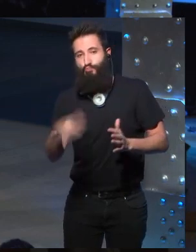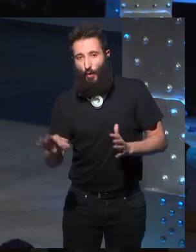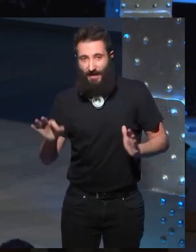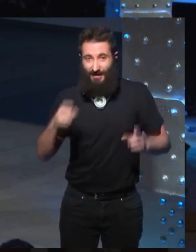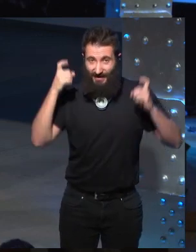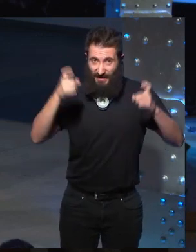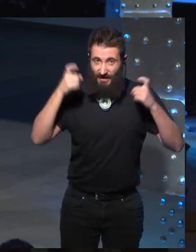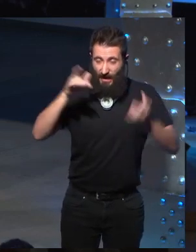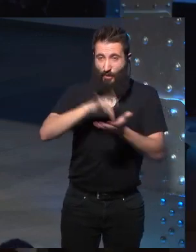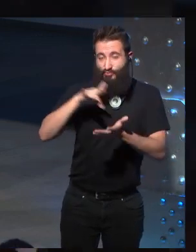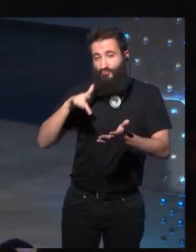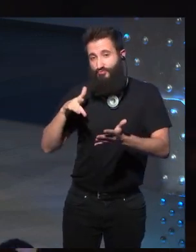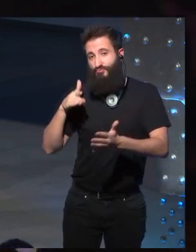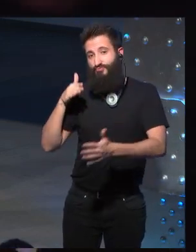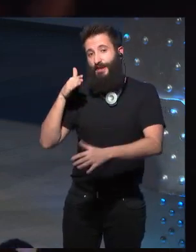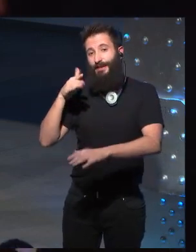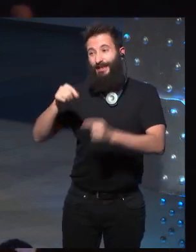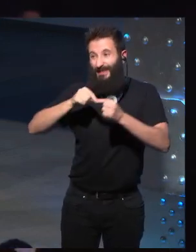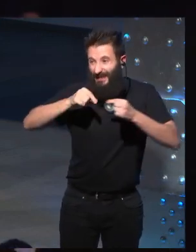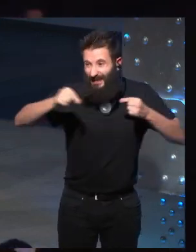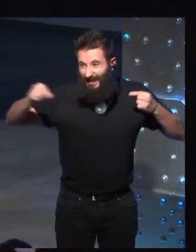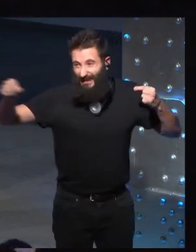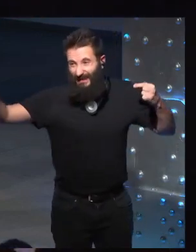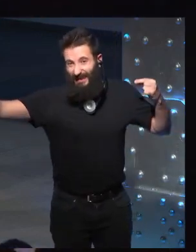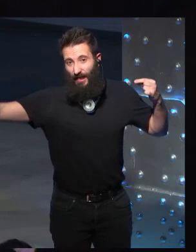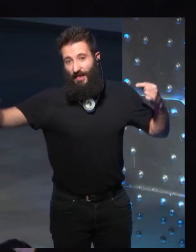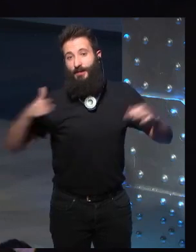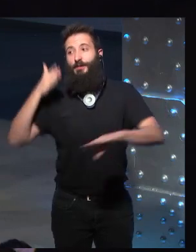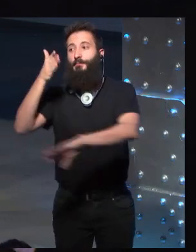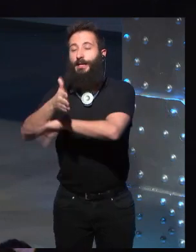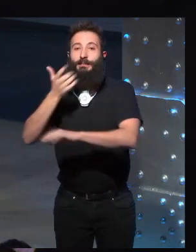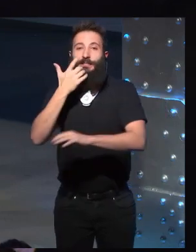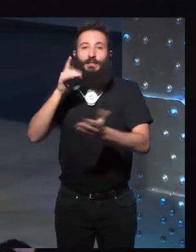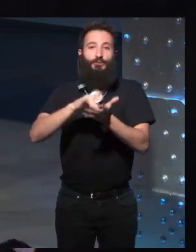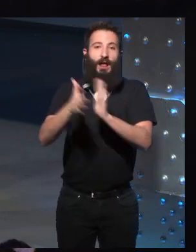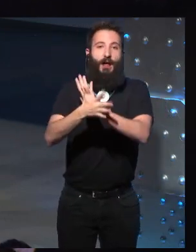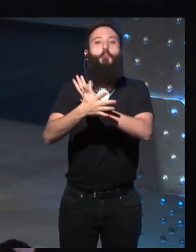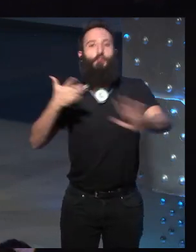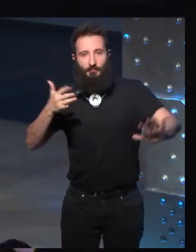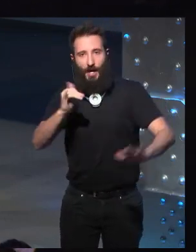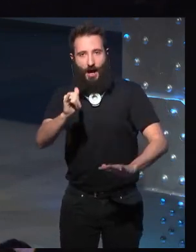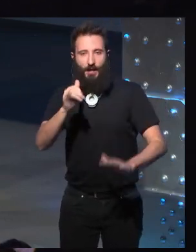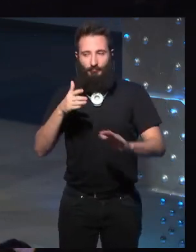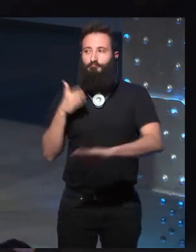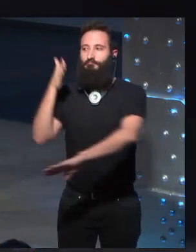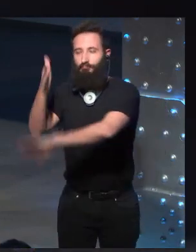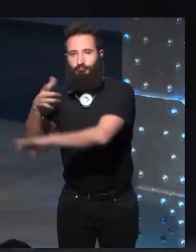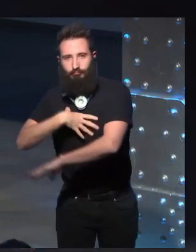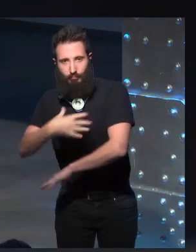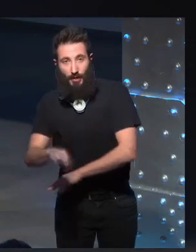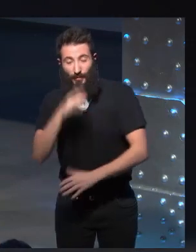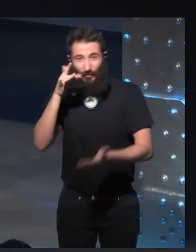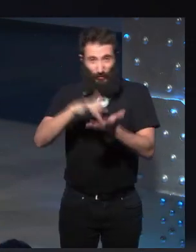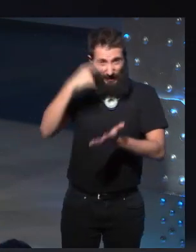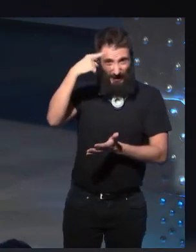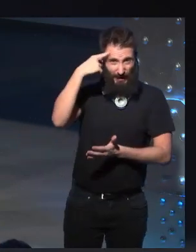cross immense distances in outer space in a lifetime. It's actually known that if you travel at the speed